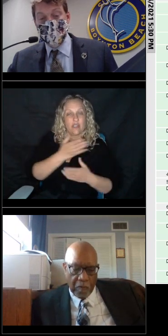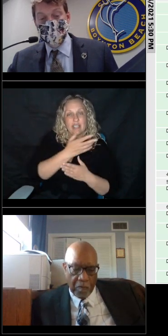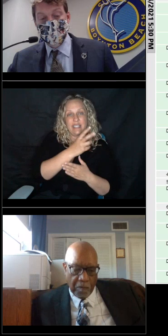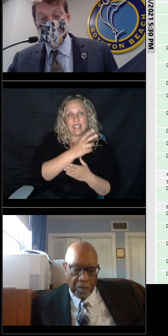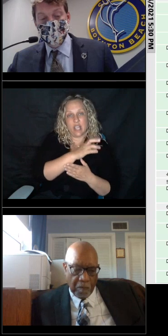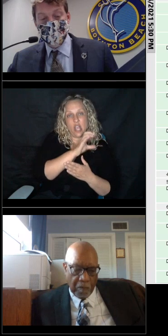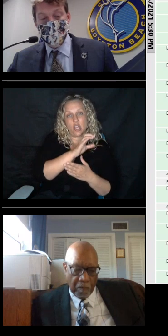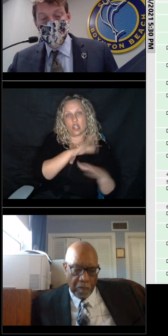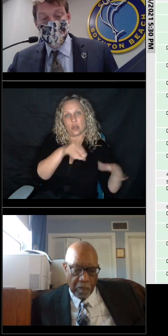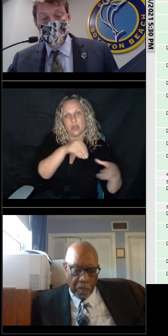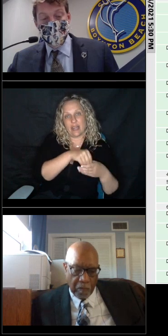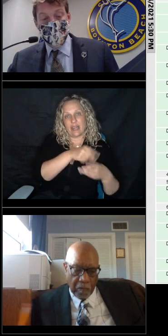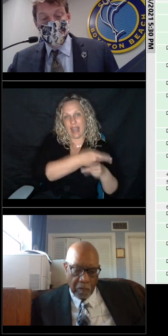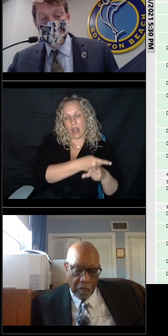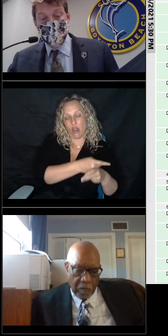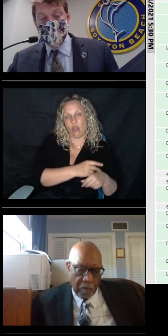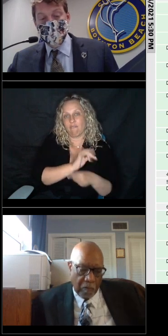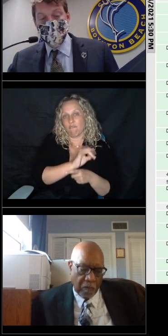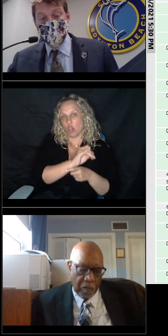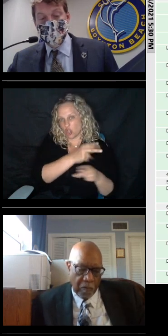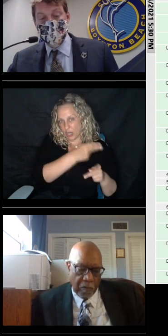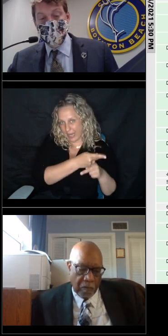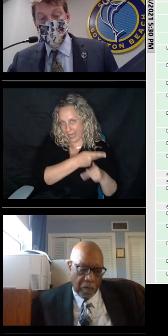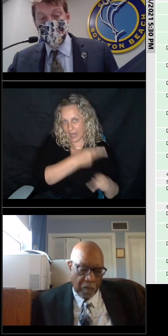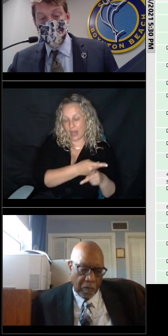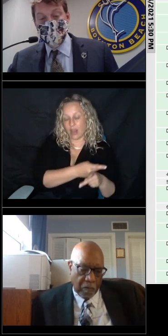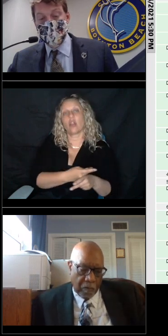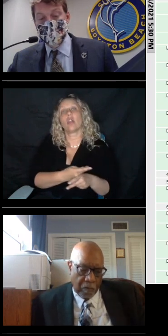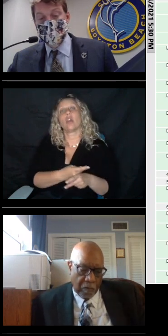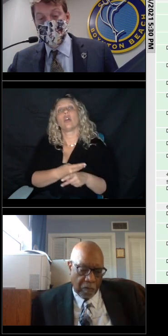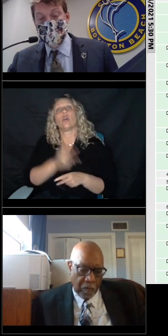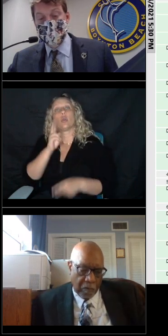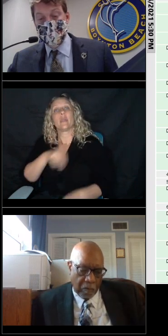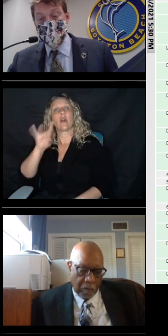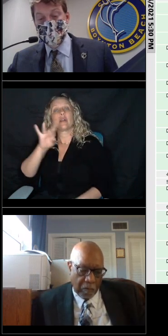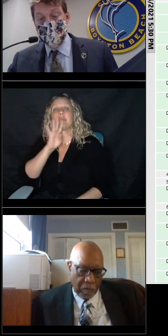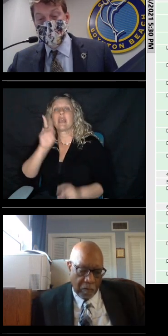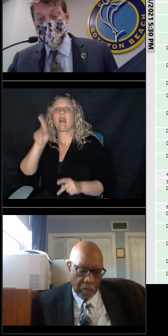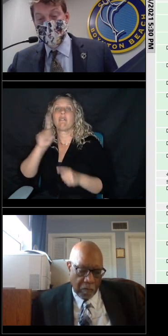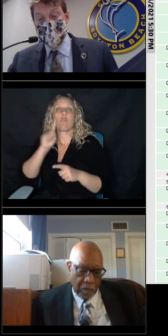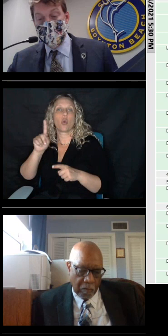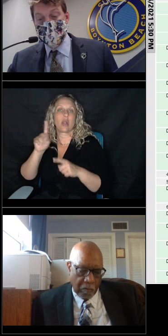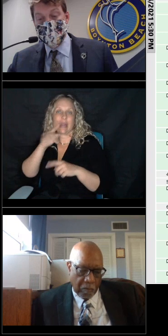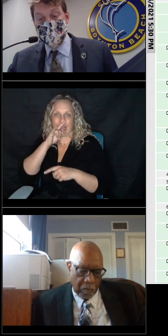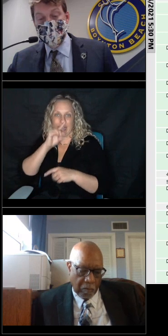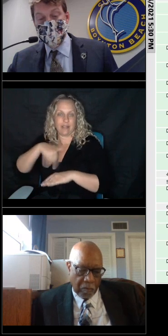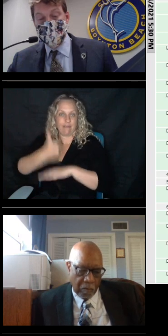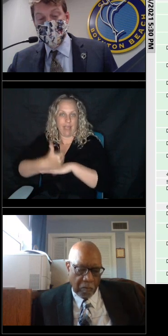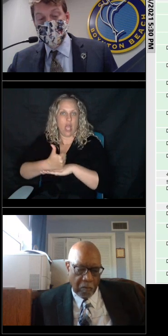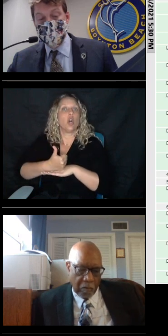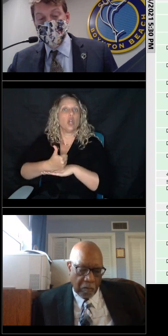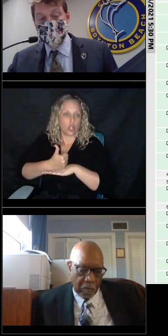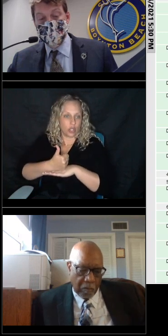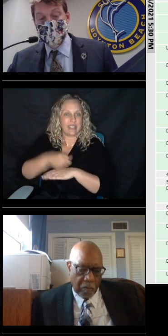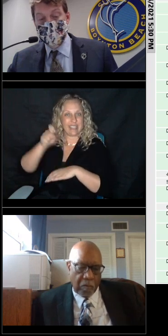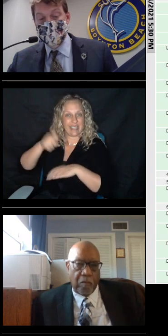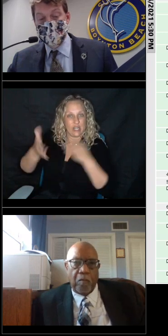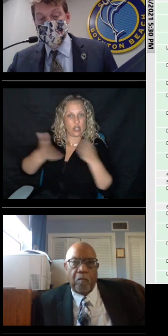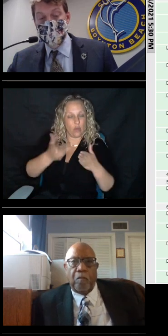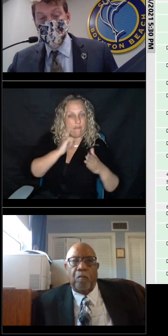children in care. And whereas in 2008, Speak Up for Kids of Palm Beach County was founded to fund gaps in needed services